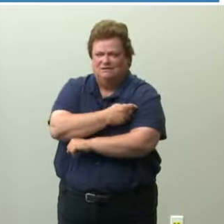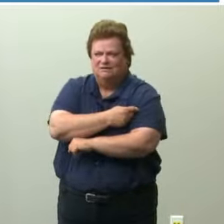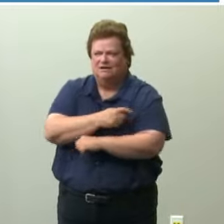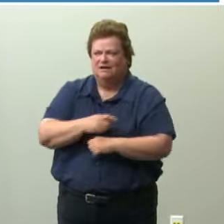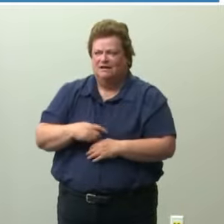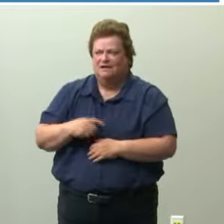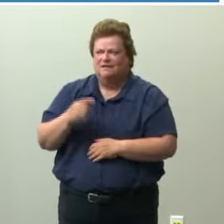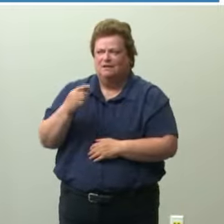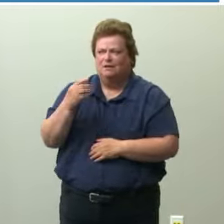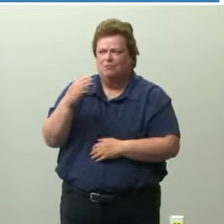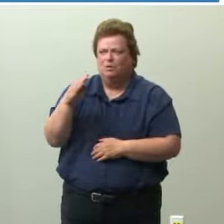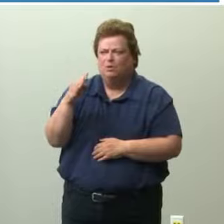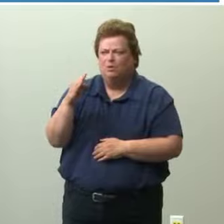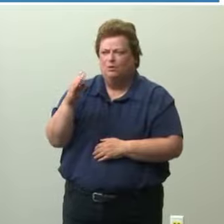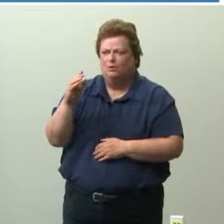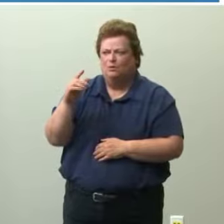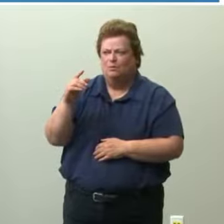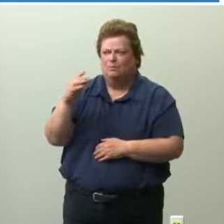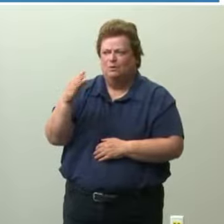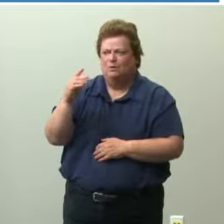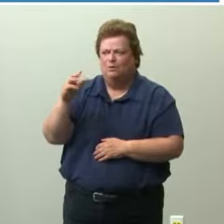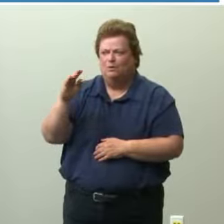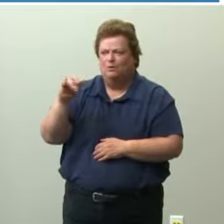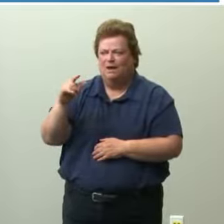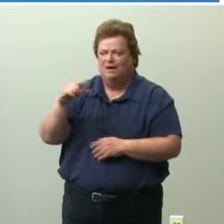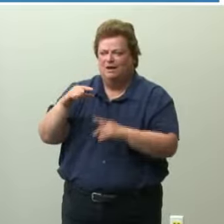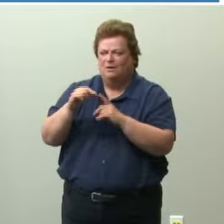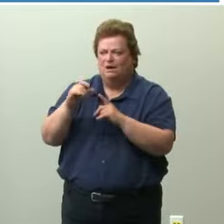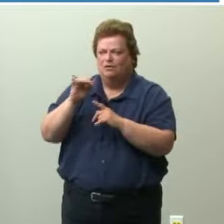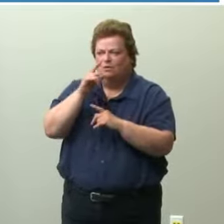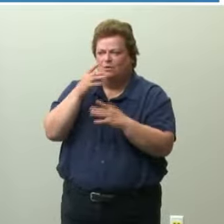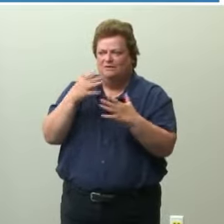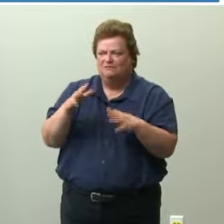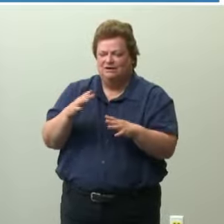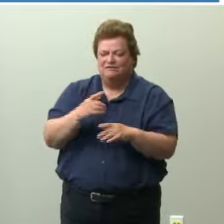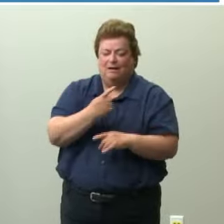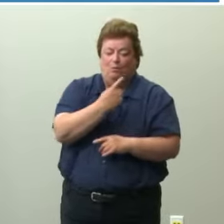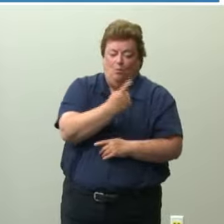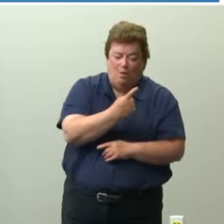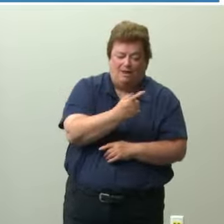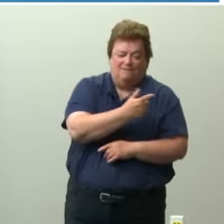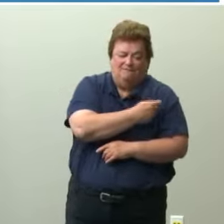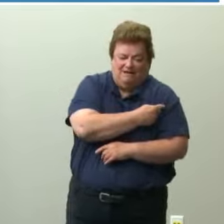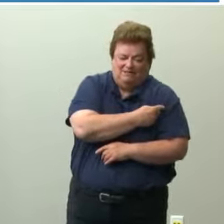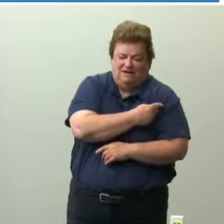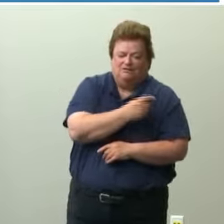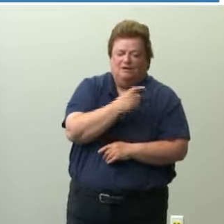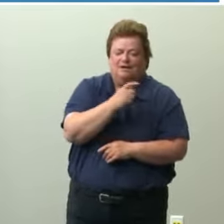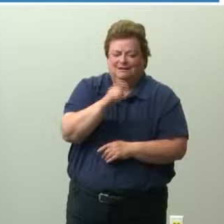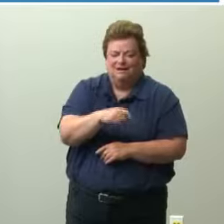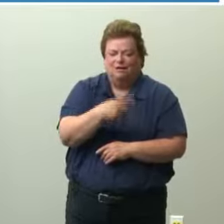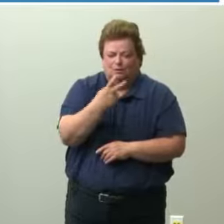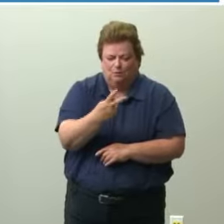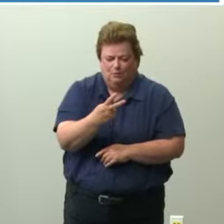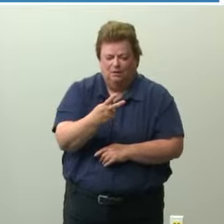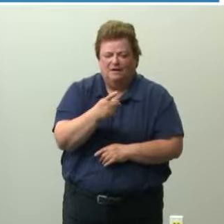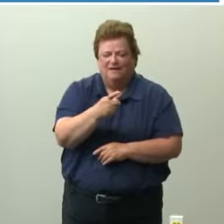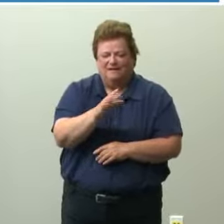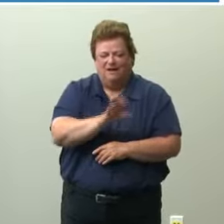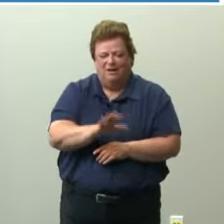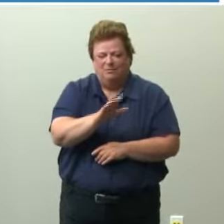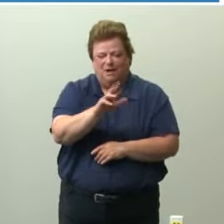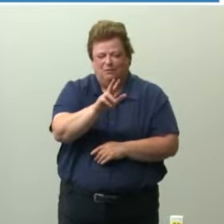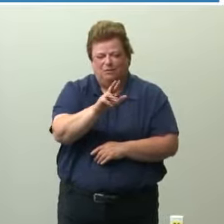blue wedge represents people who have received one dose of a two-dose vaccine. They make up about 3% of